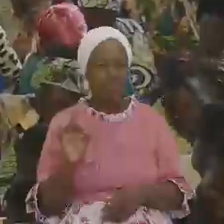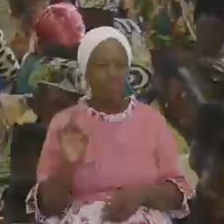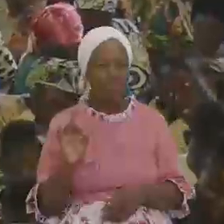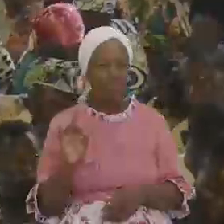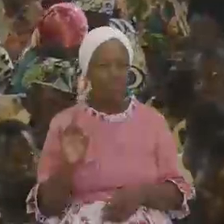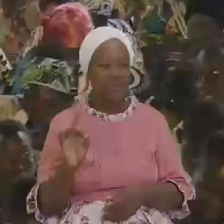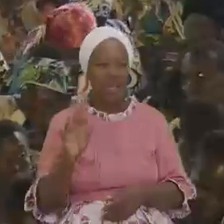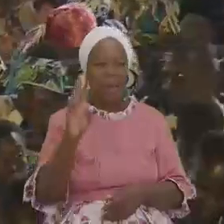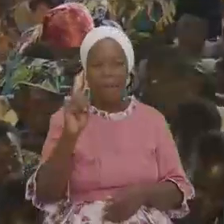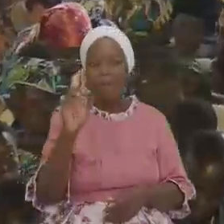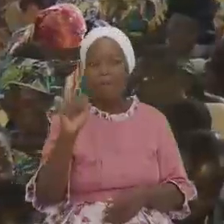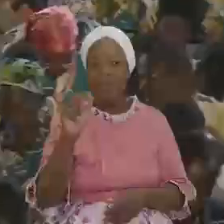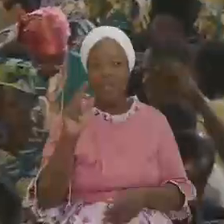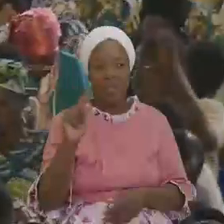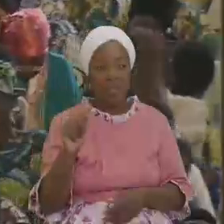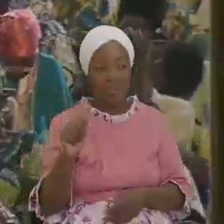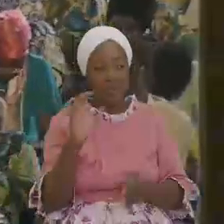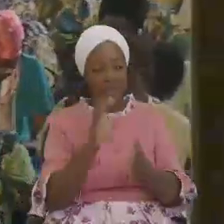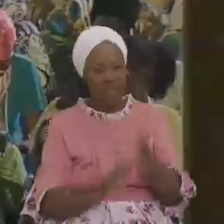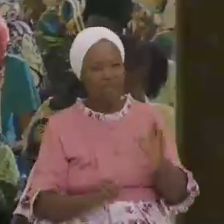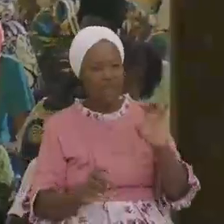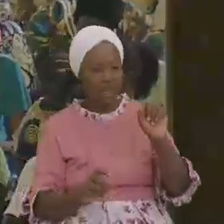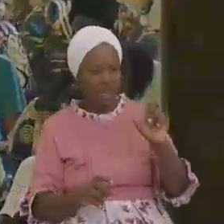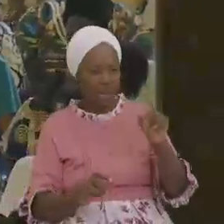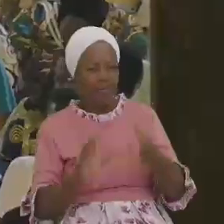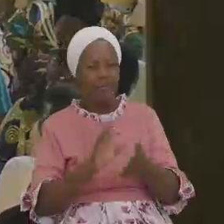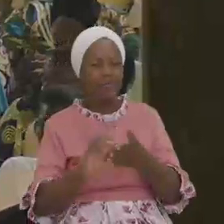28. Matthew 11, verse